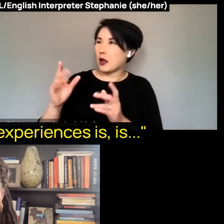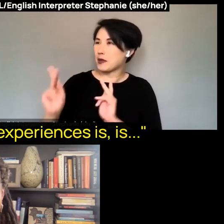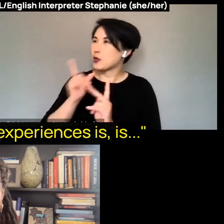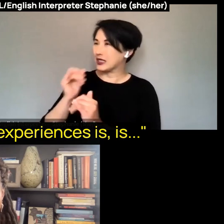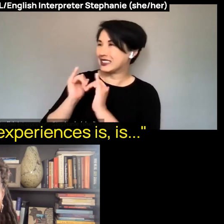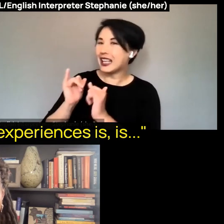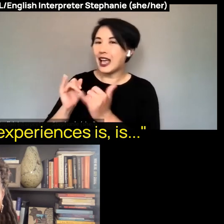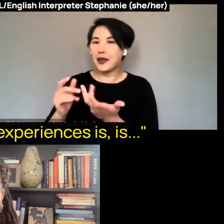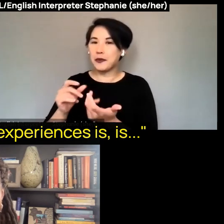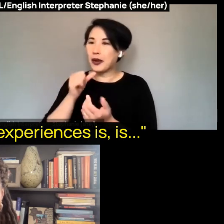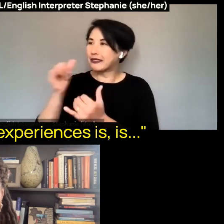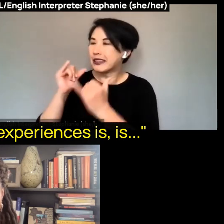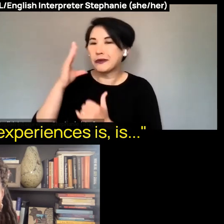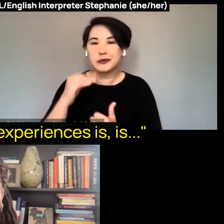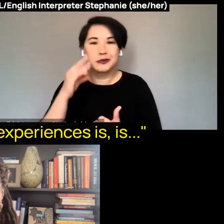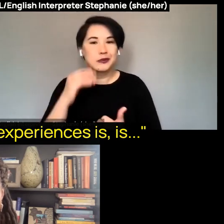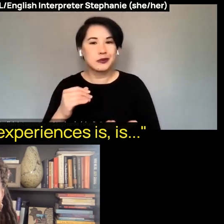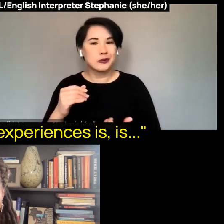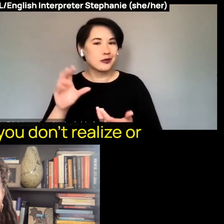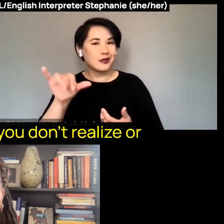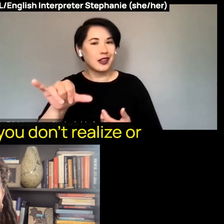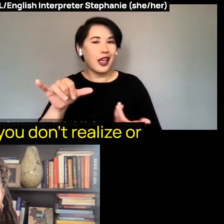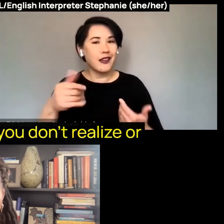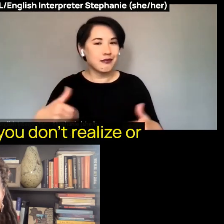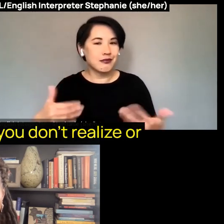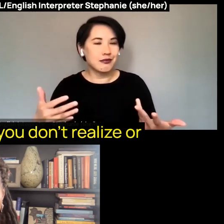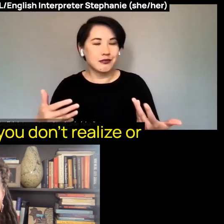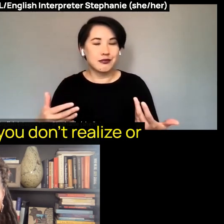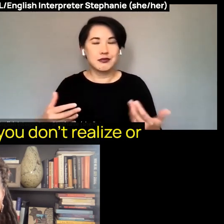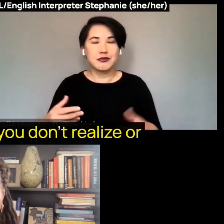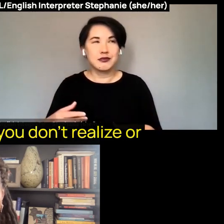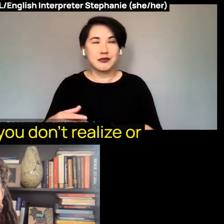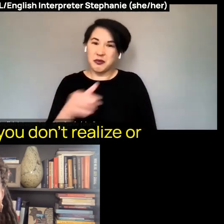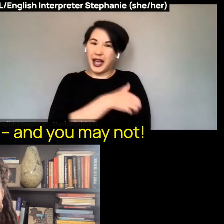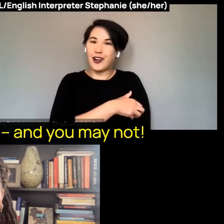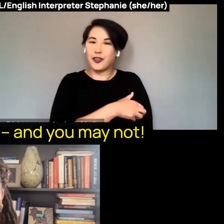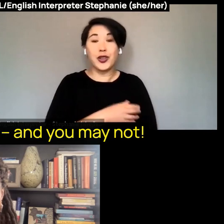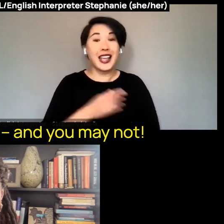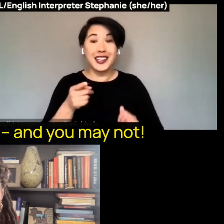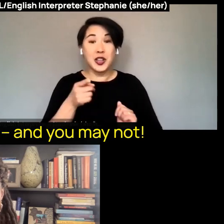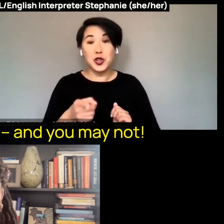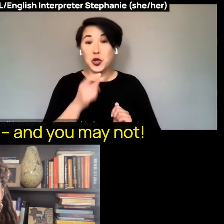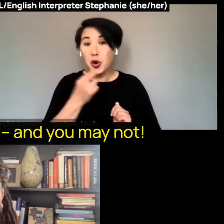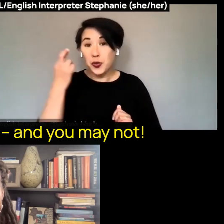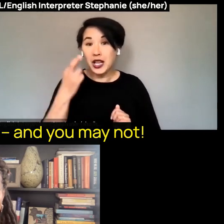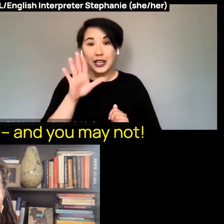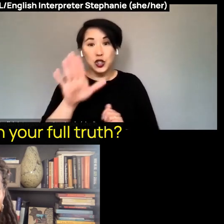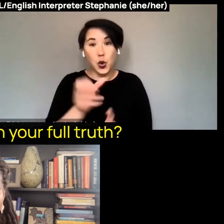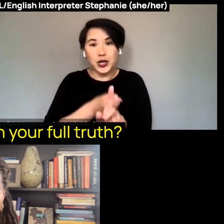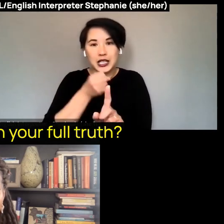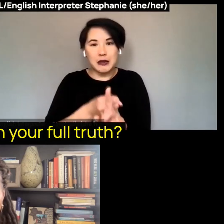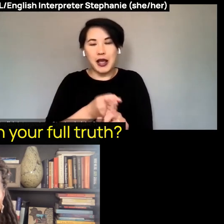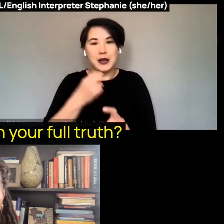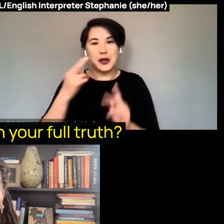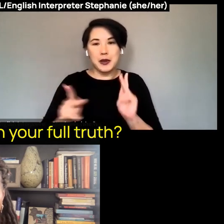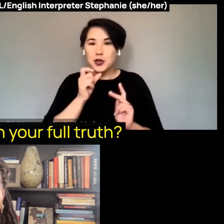share these experiences is to your point, you don't realize or understand the impact, and you may not. So